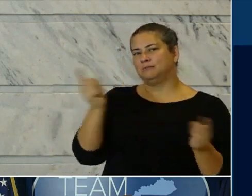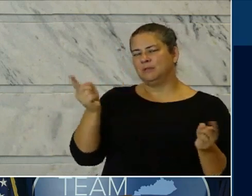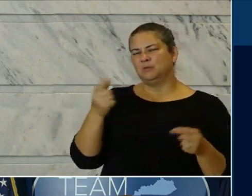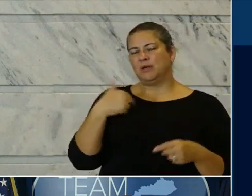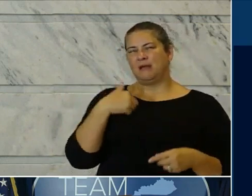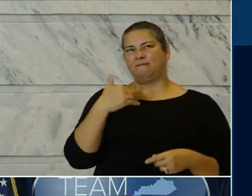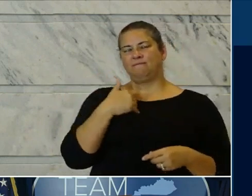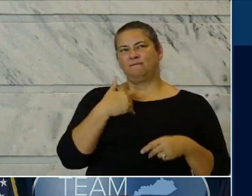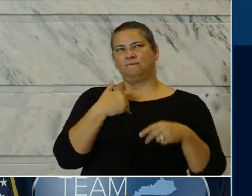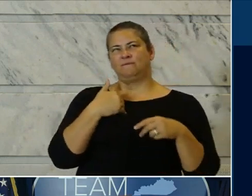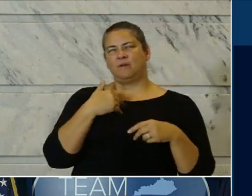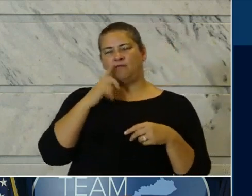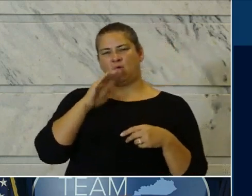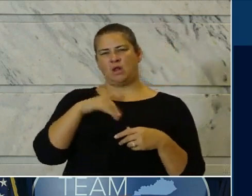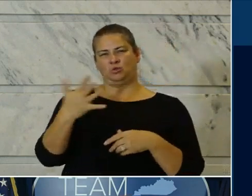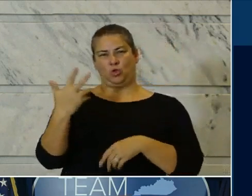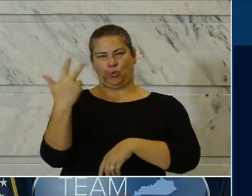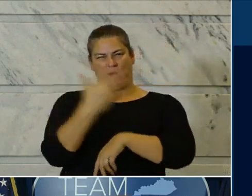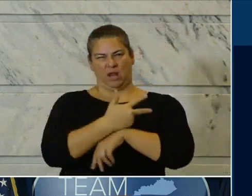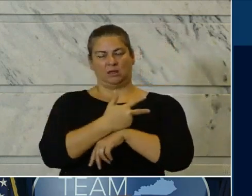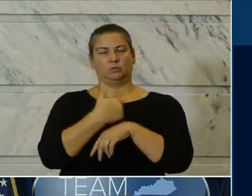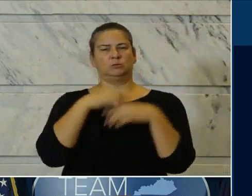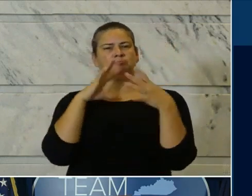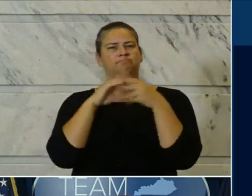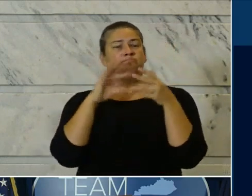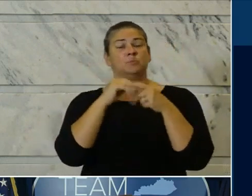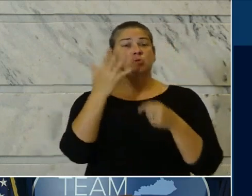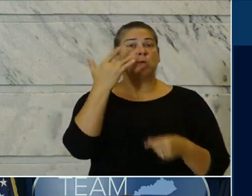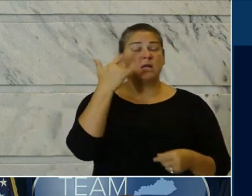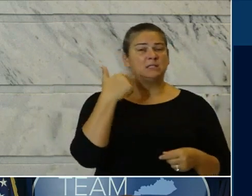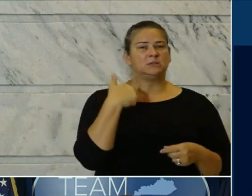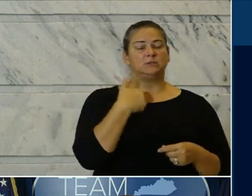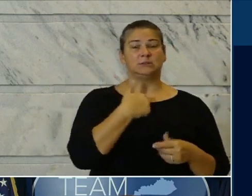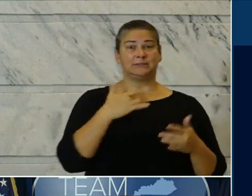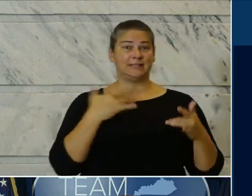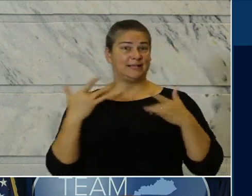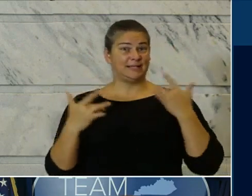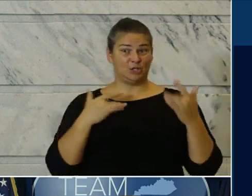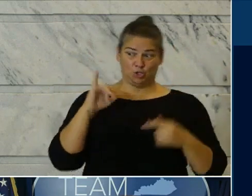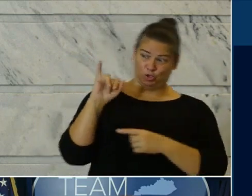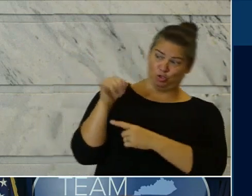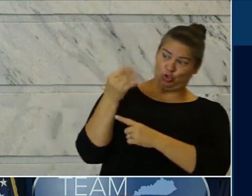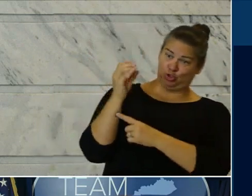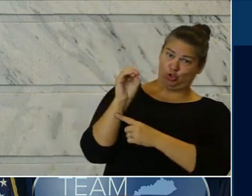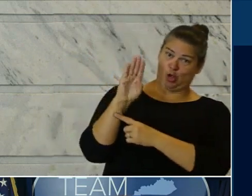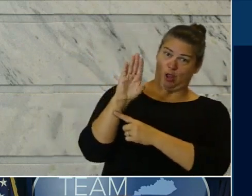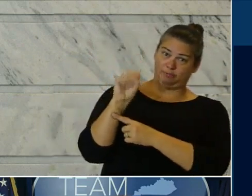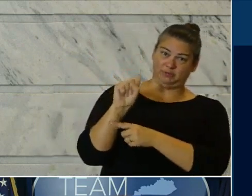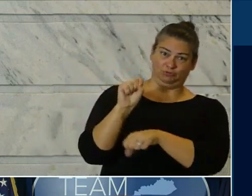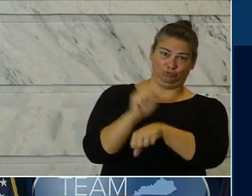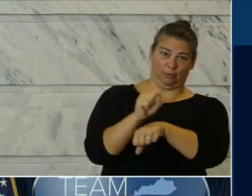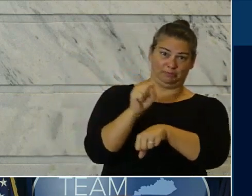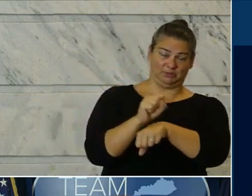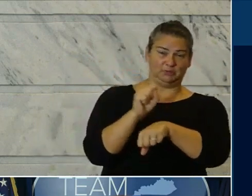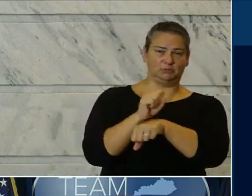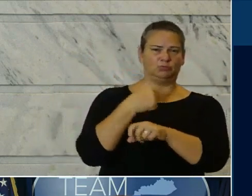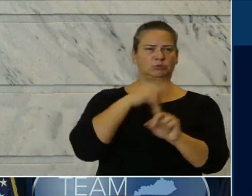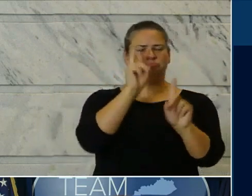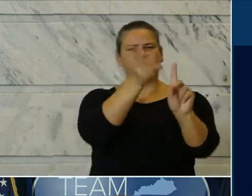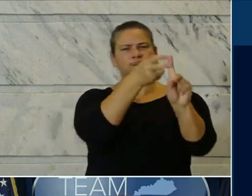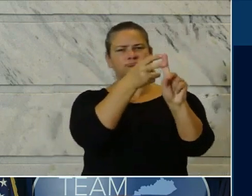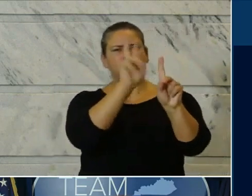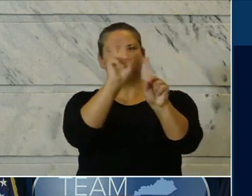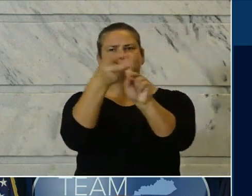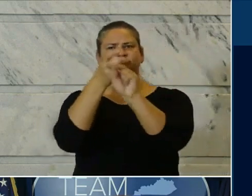are continuing to make sure that we are attracting the types of jobs here in Kentucky that we truly need to